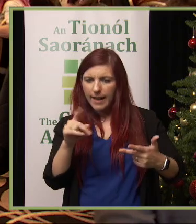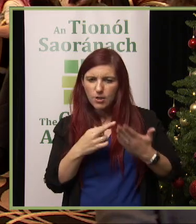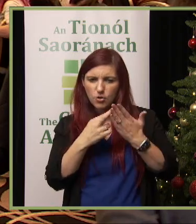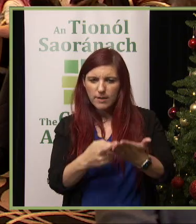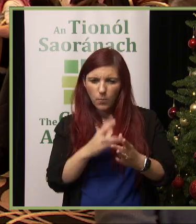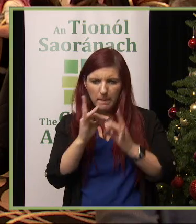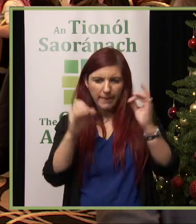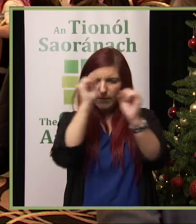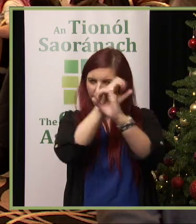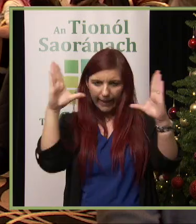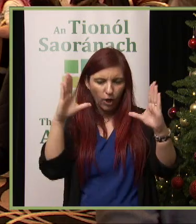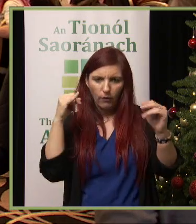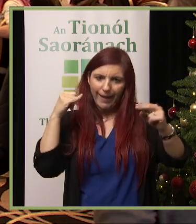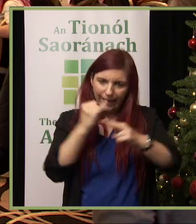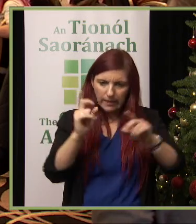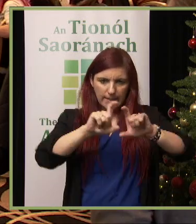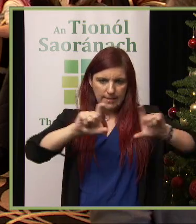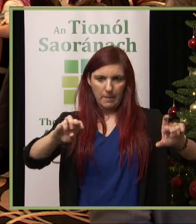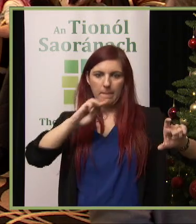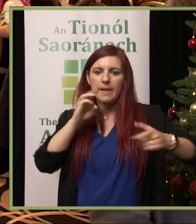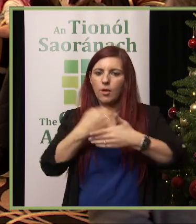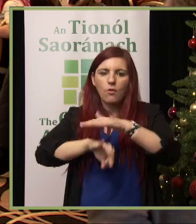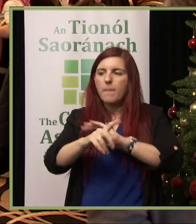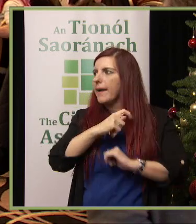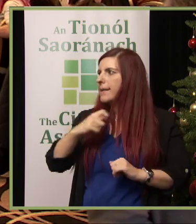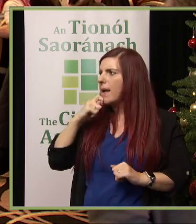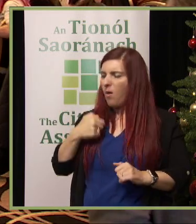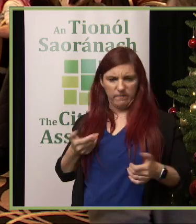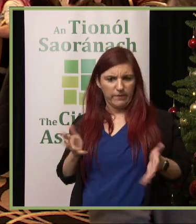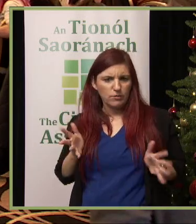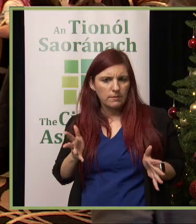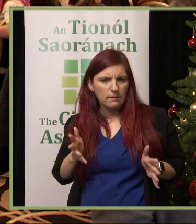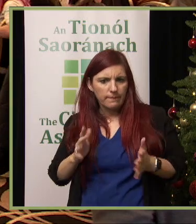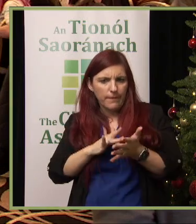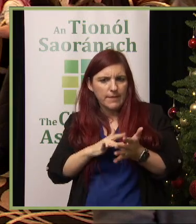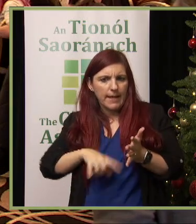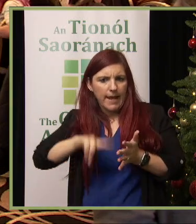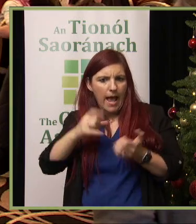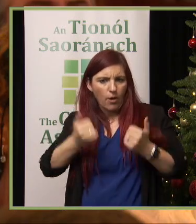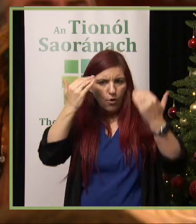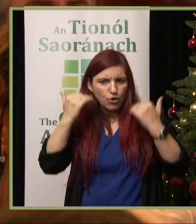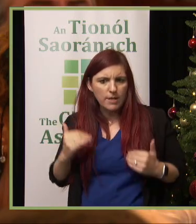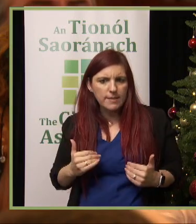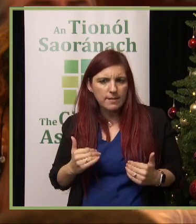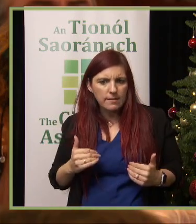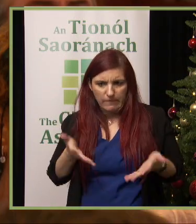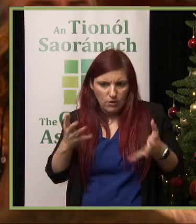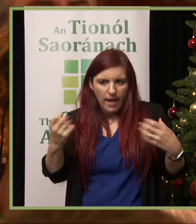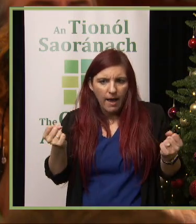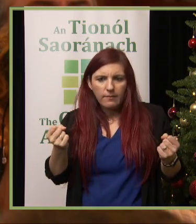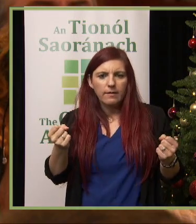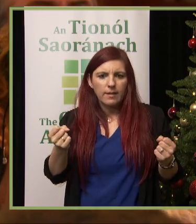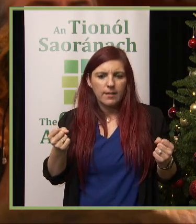make that very specific then, so that the government don't say, we did that, they've done it at High Court level, and we can